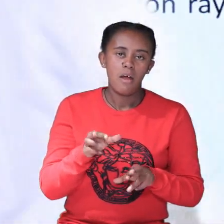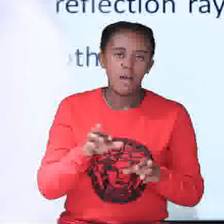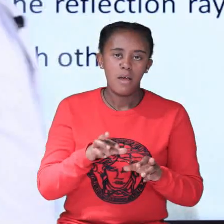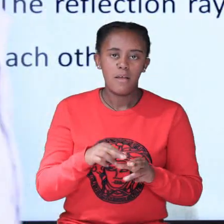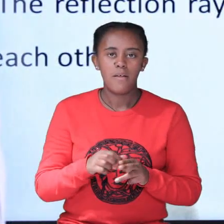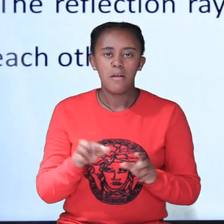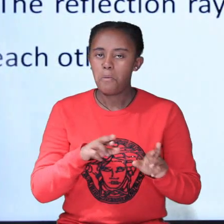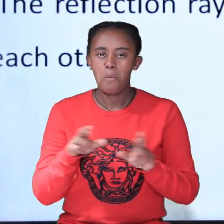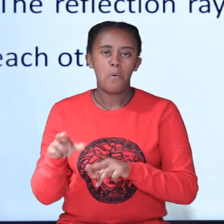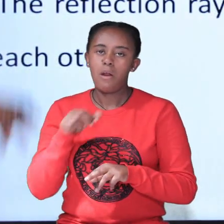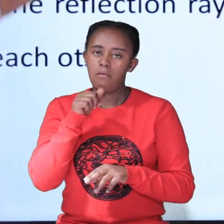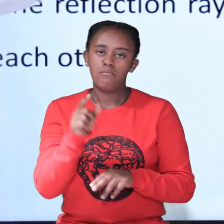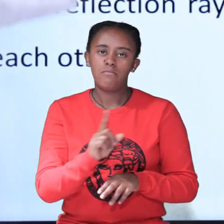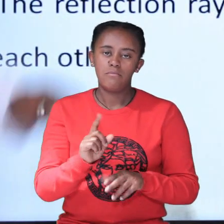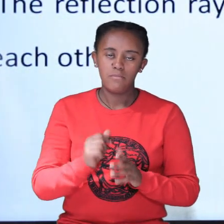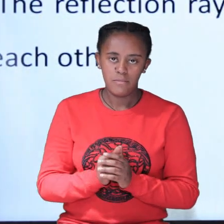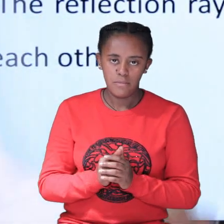Irregular reflection.